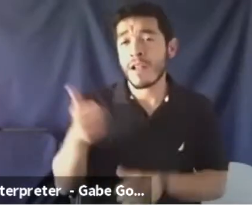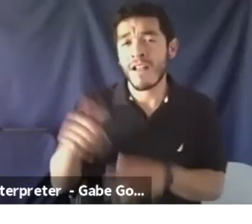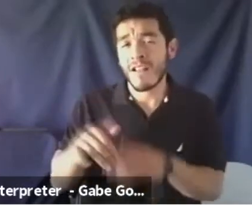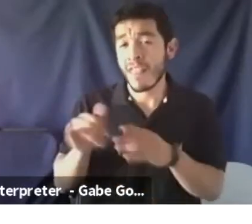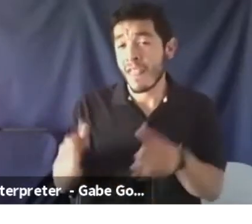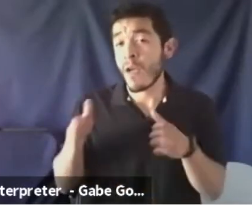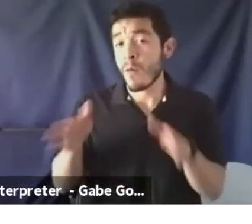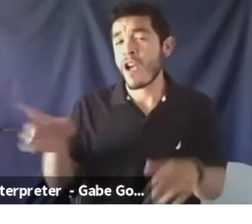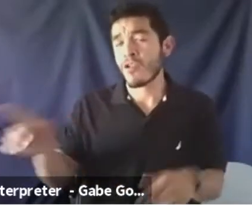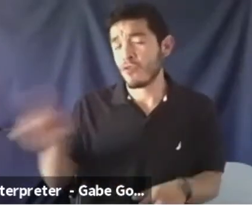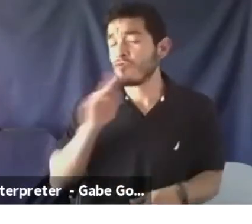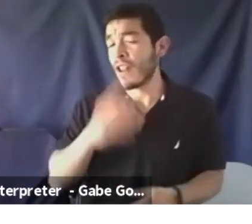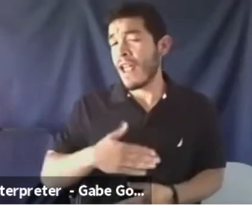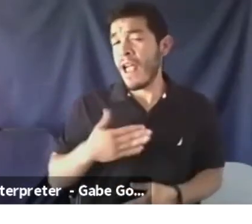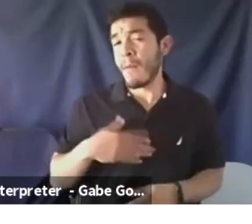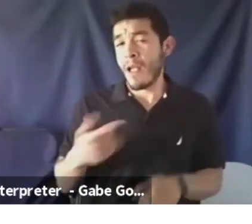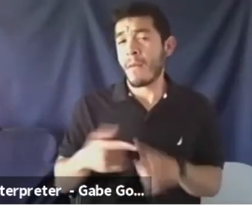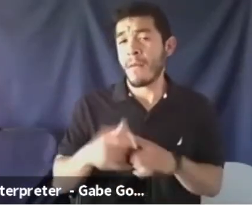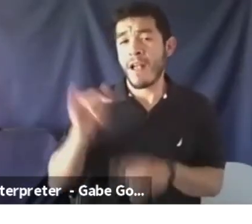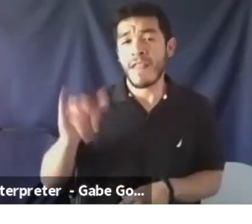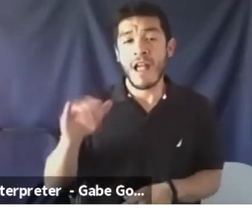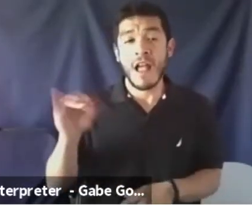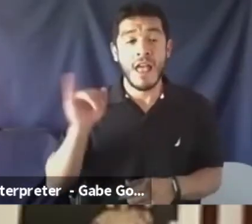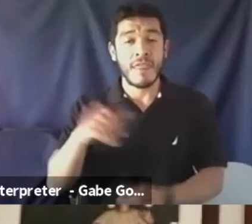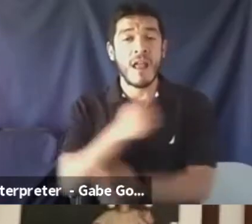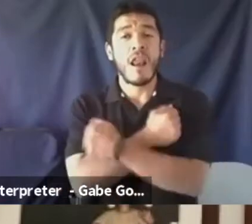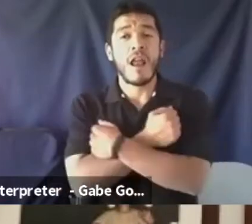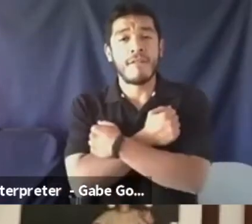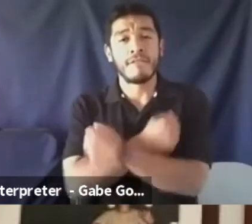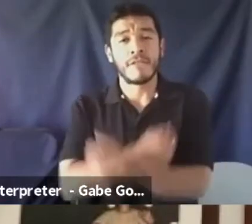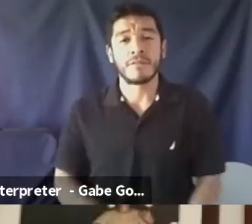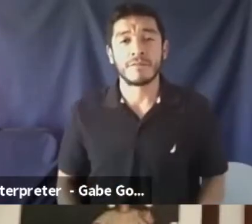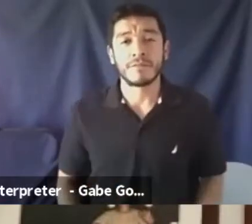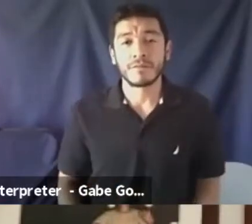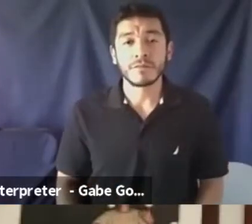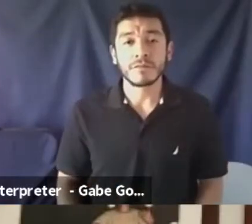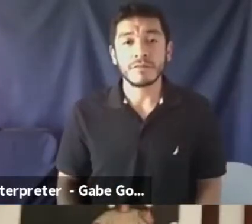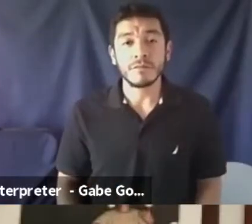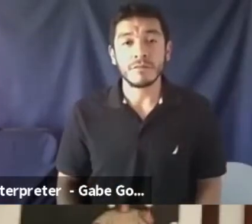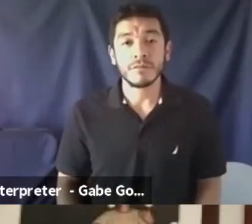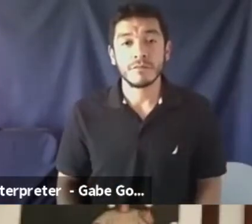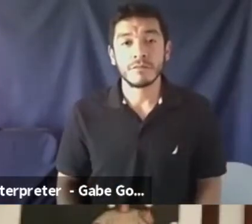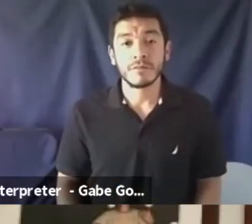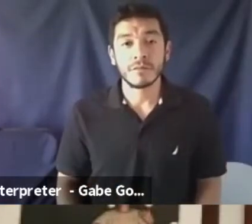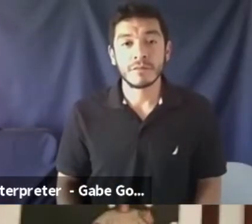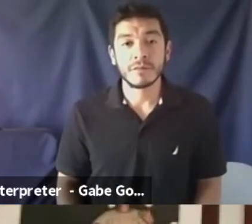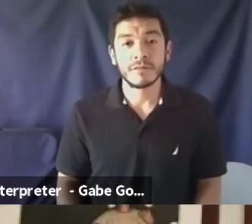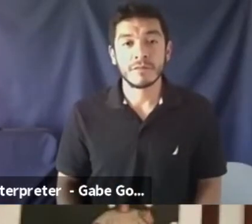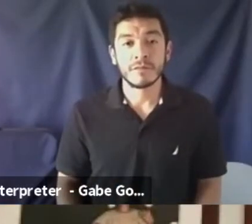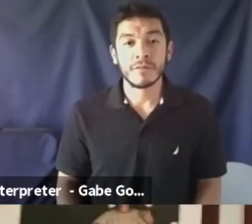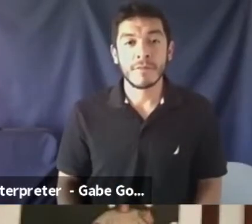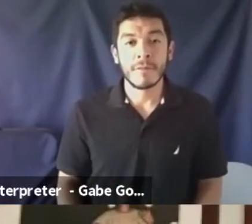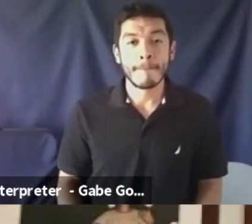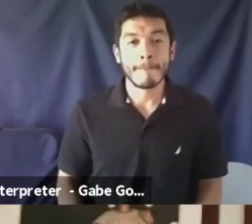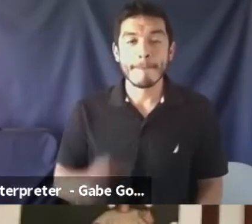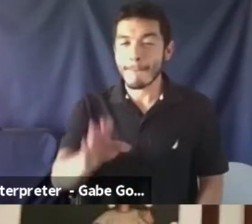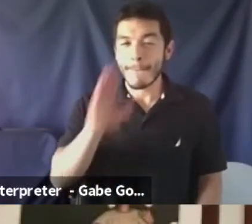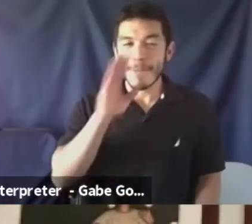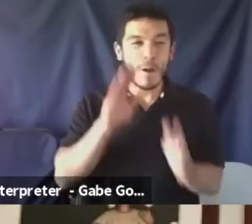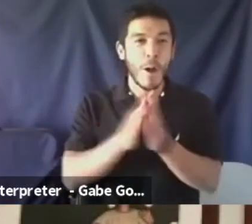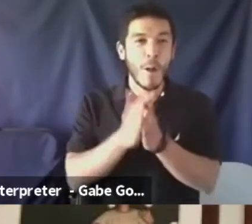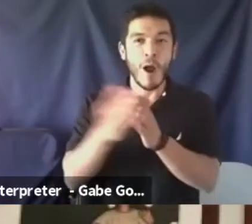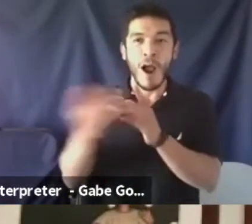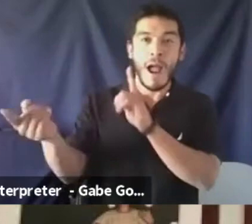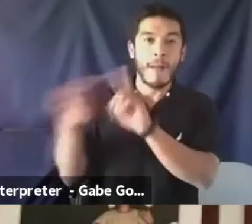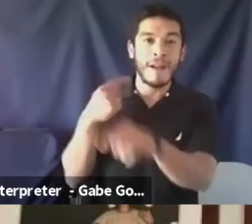really happy about the poetry and the love. So I'm calling it here. There's going to be a book coming out next year